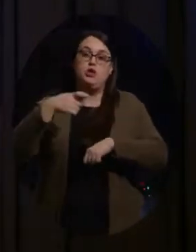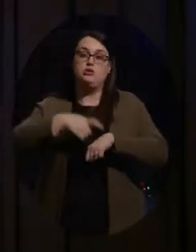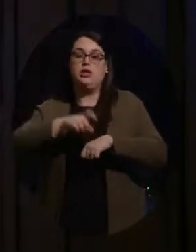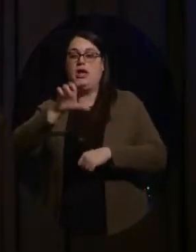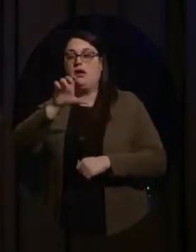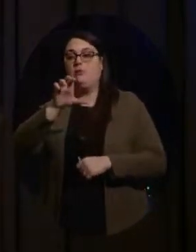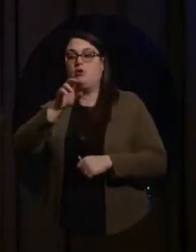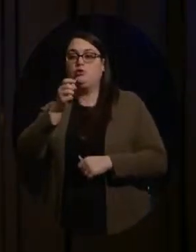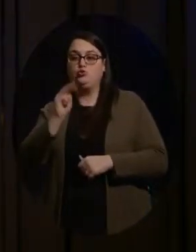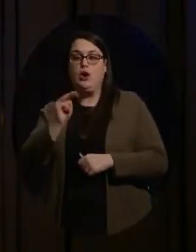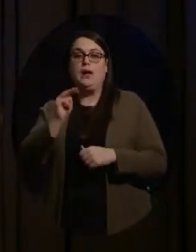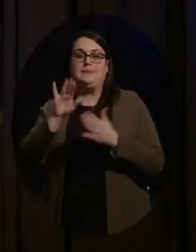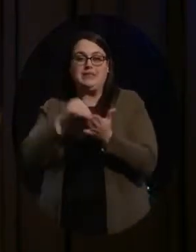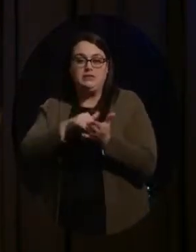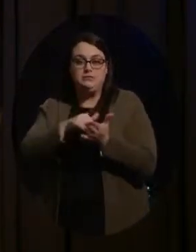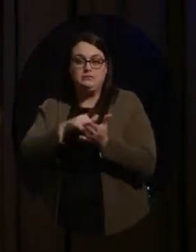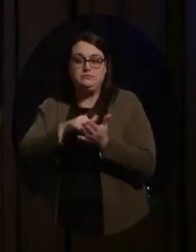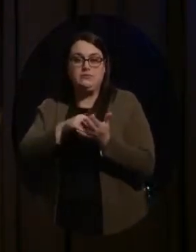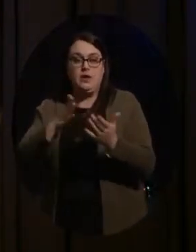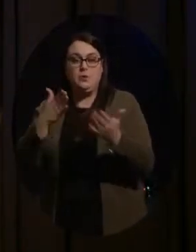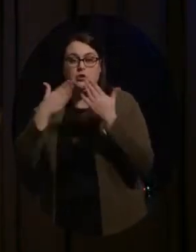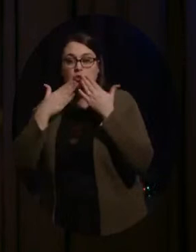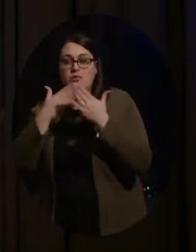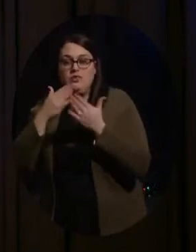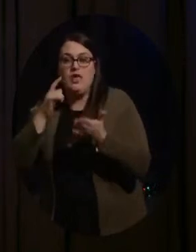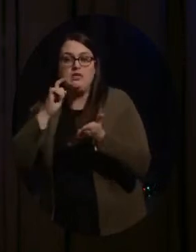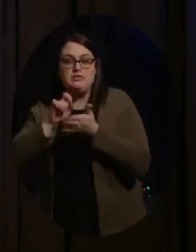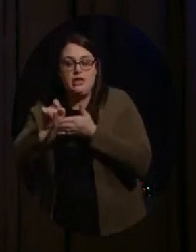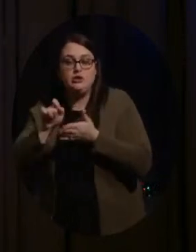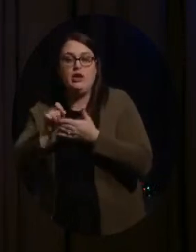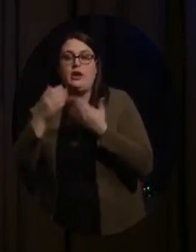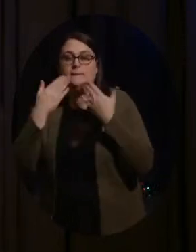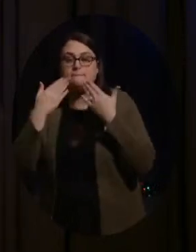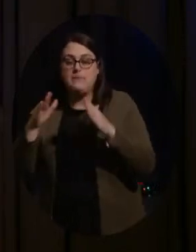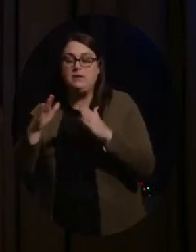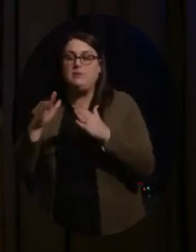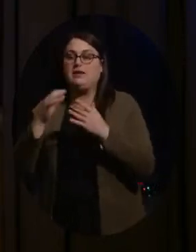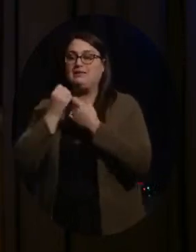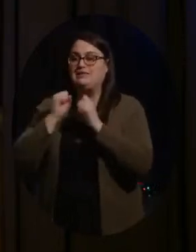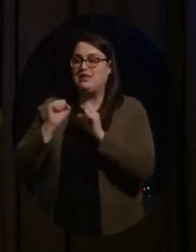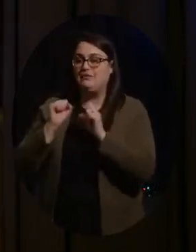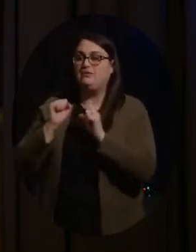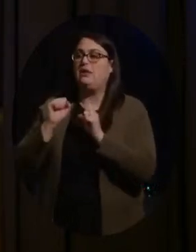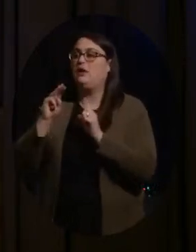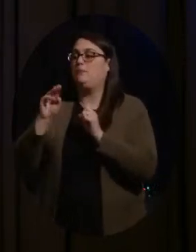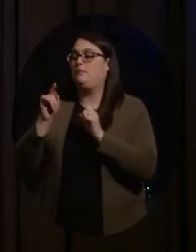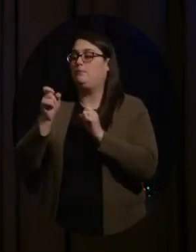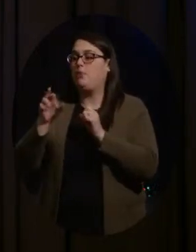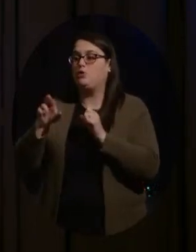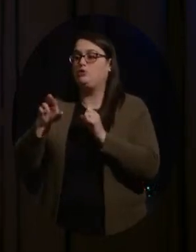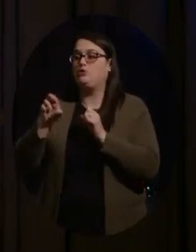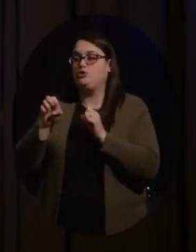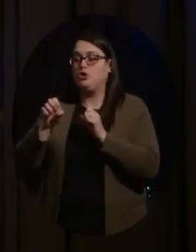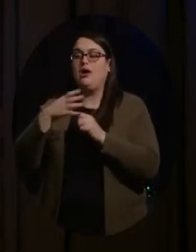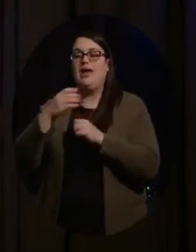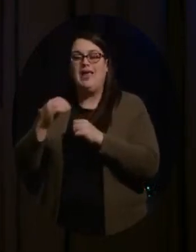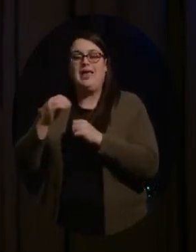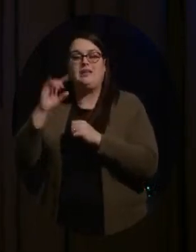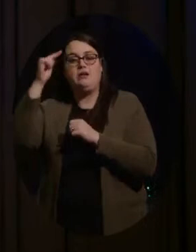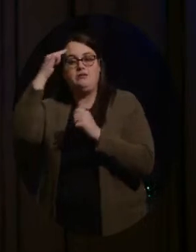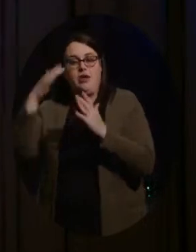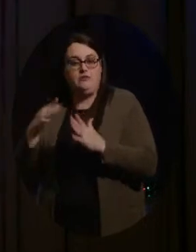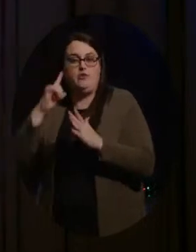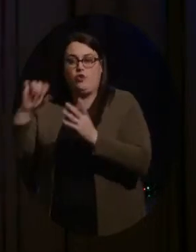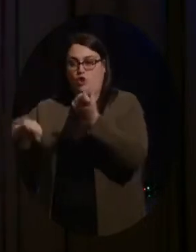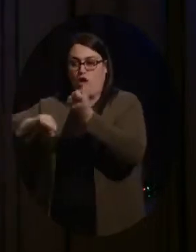center. And I'd like to thank Secretary of Public Safety Mosher and Governor Youngkin for their assistance with this effort.